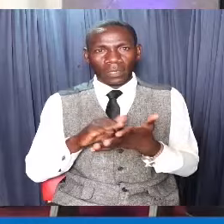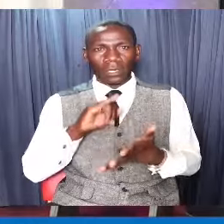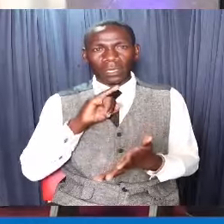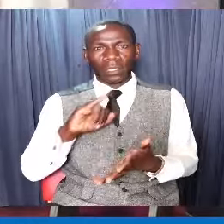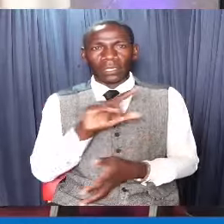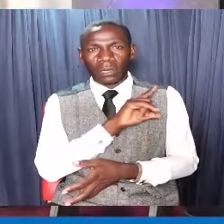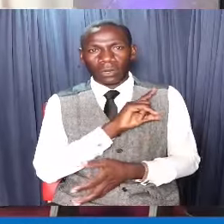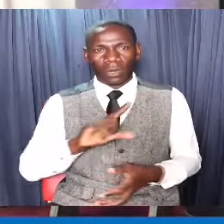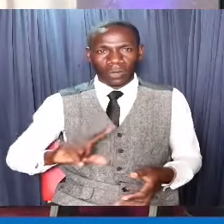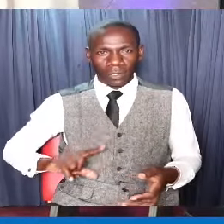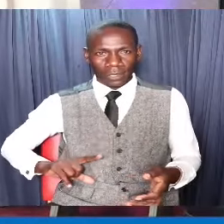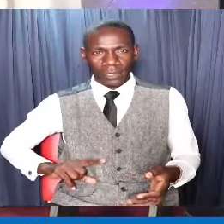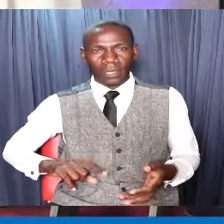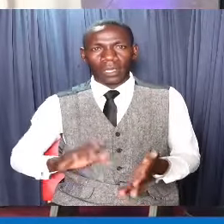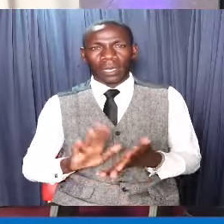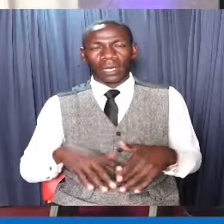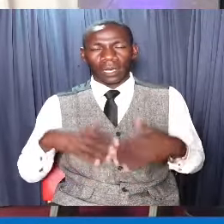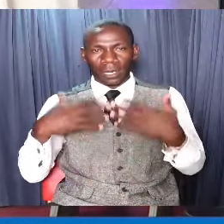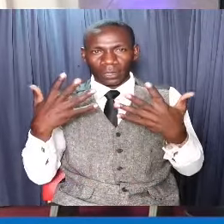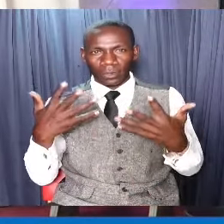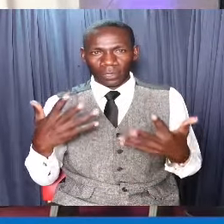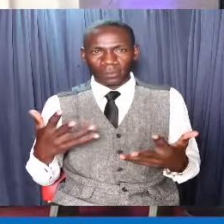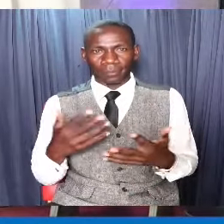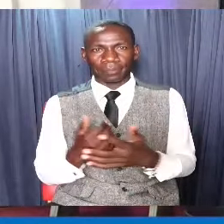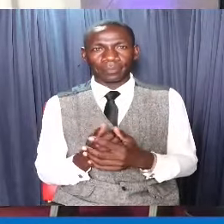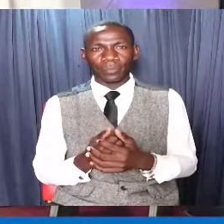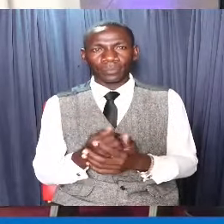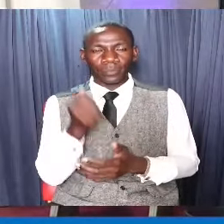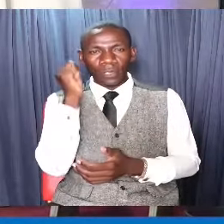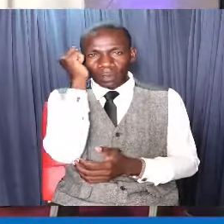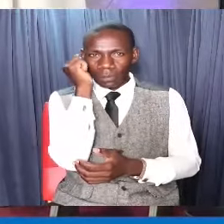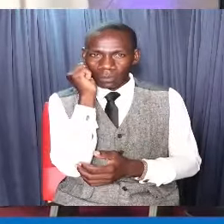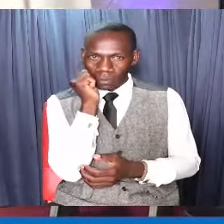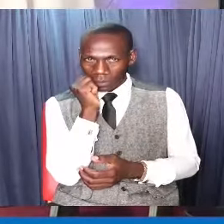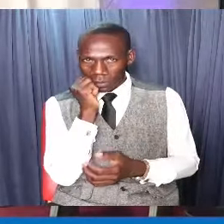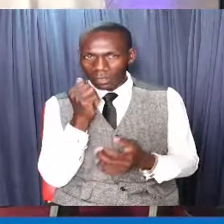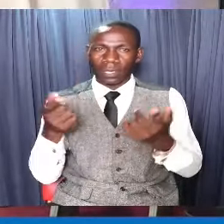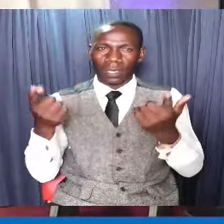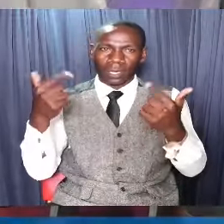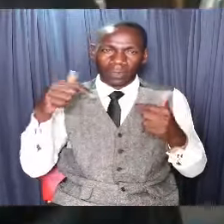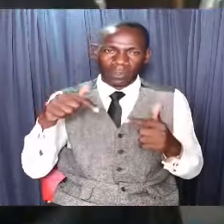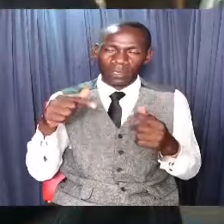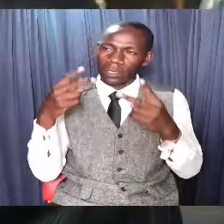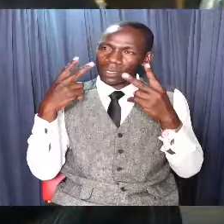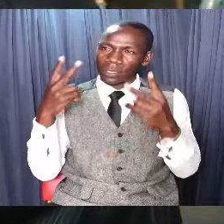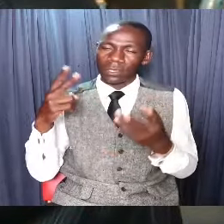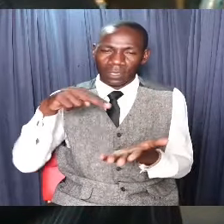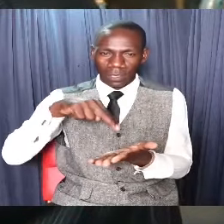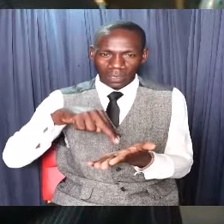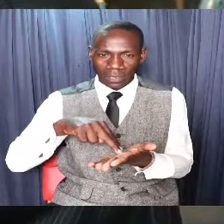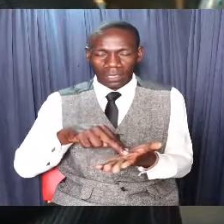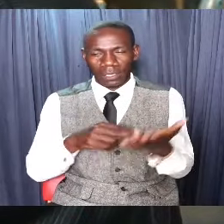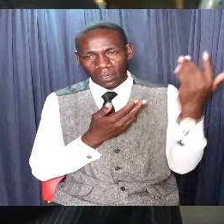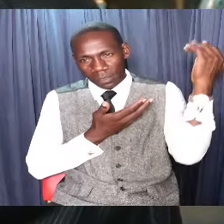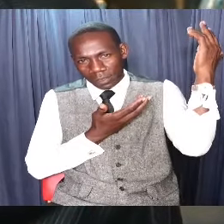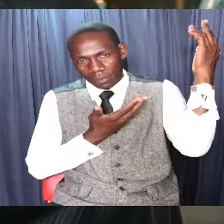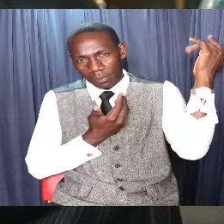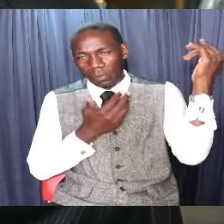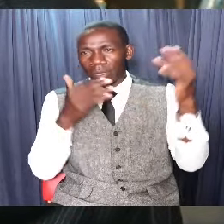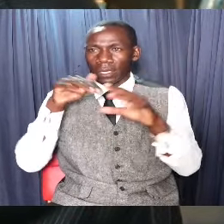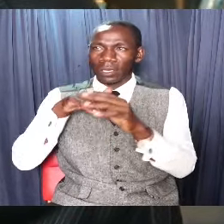confessing that he is Lord. Hallelujah. Hallelujah. Huzuni ikija. When sorrows come. Akuone umesimama ukimtumaini yeye. Be firm